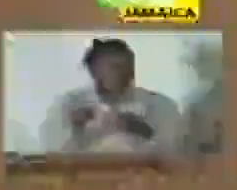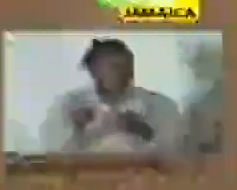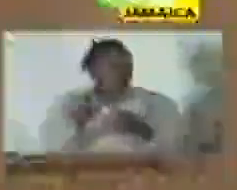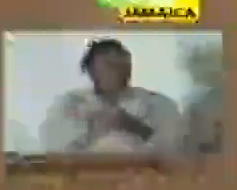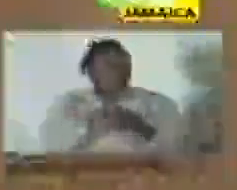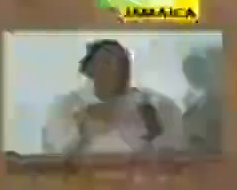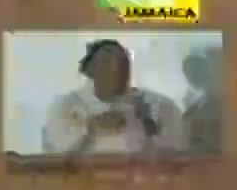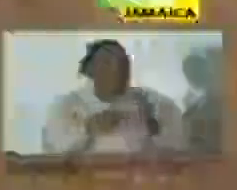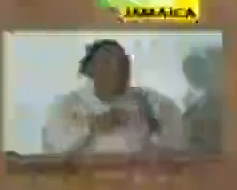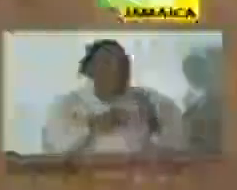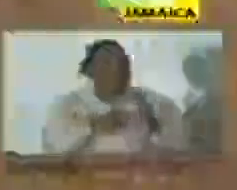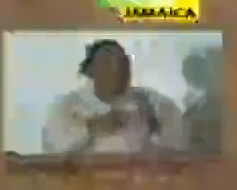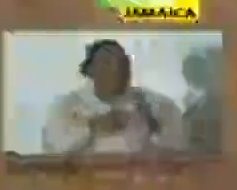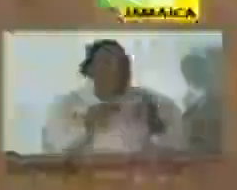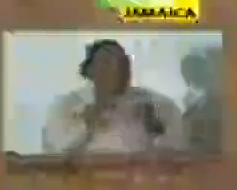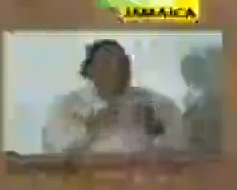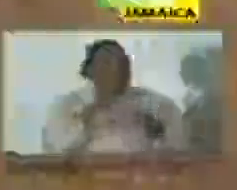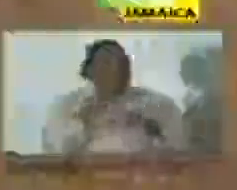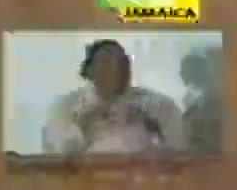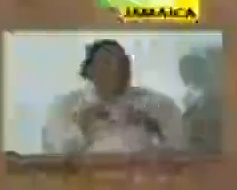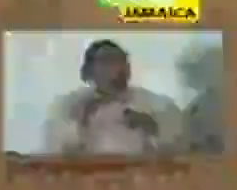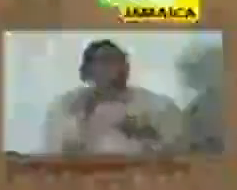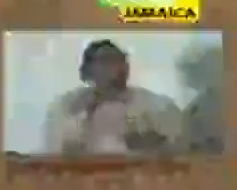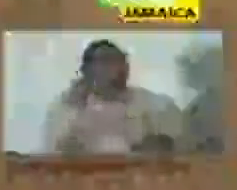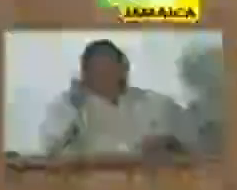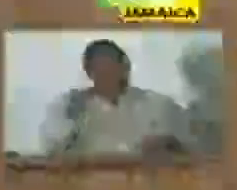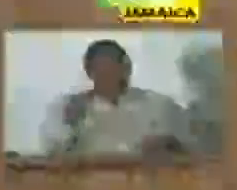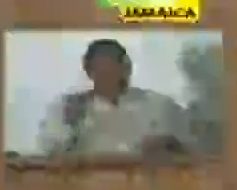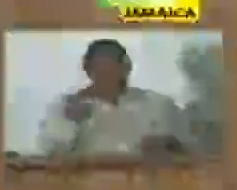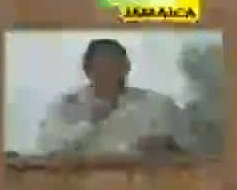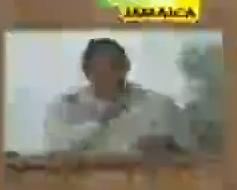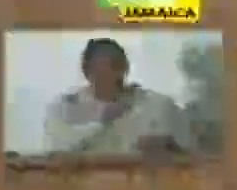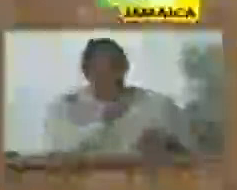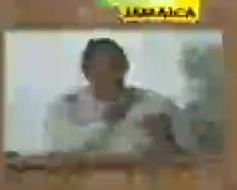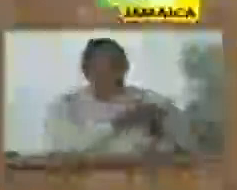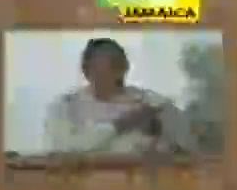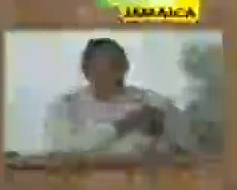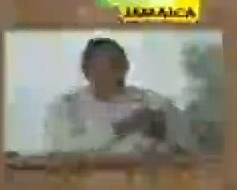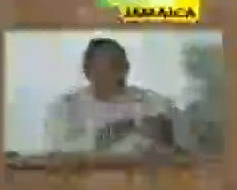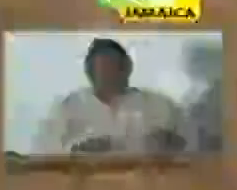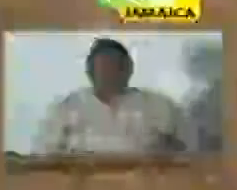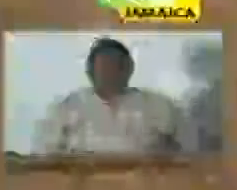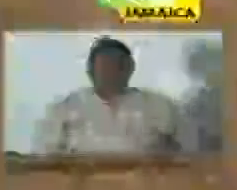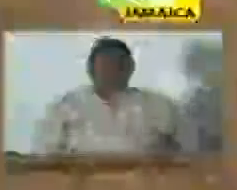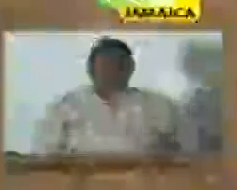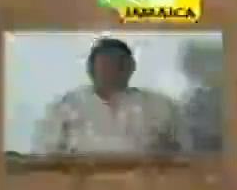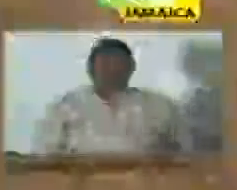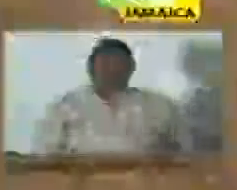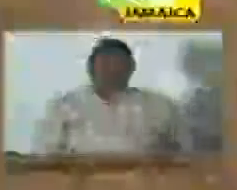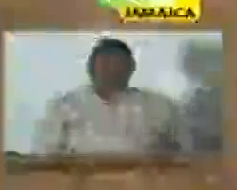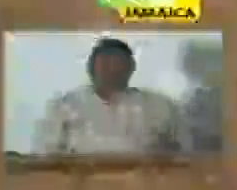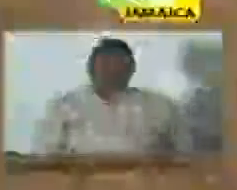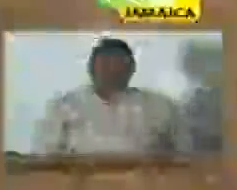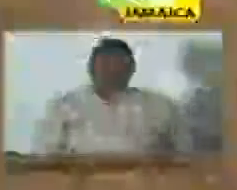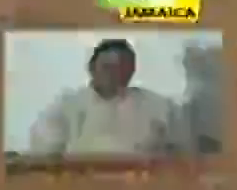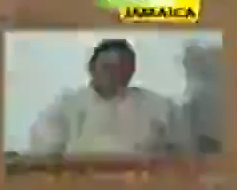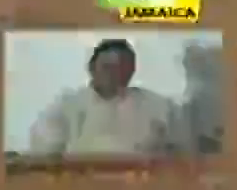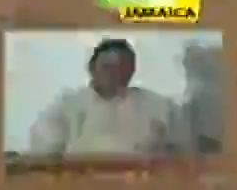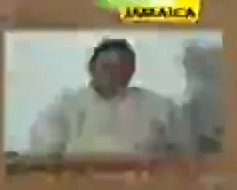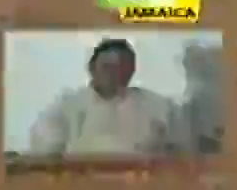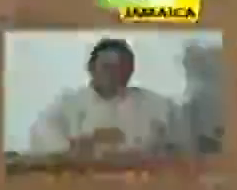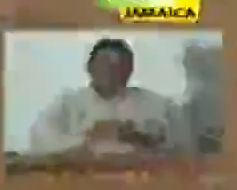liability and the assets of that fund. And in addressing this bill,